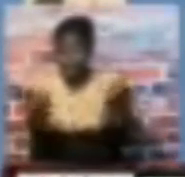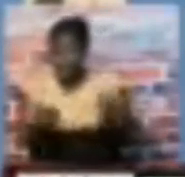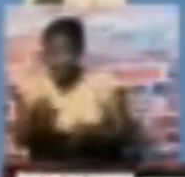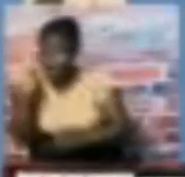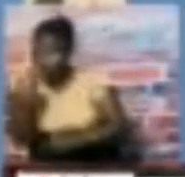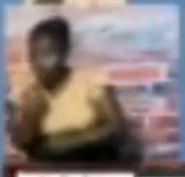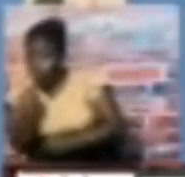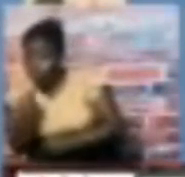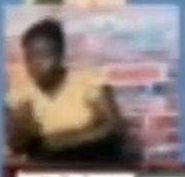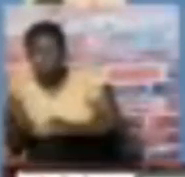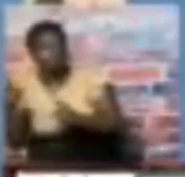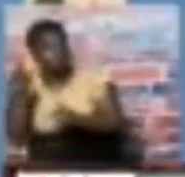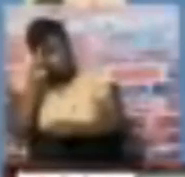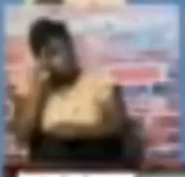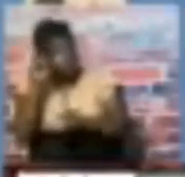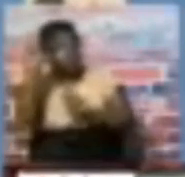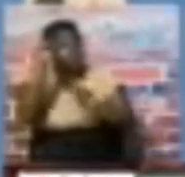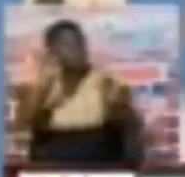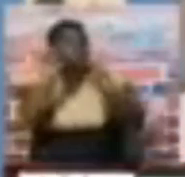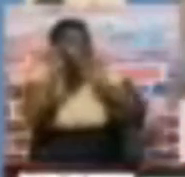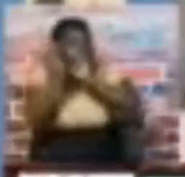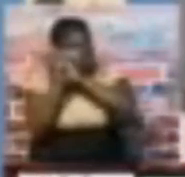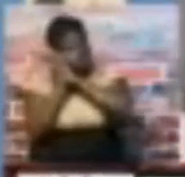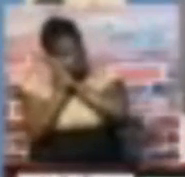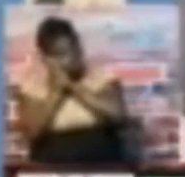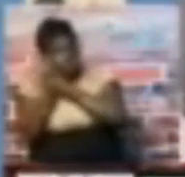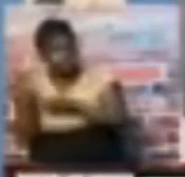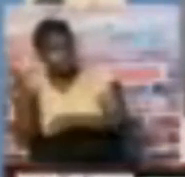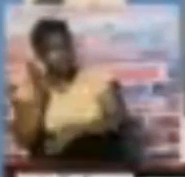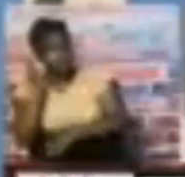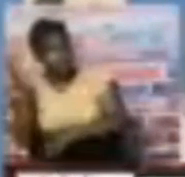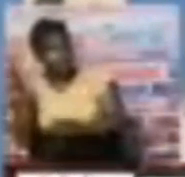People are sleeping. They hear vehicles moving.